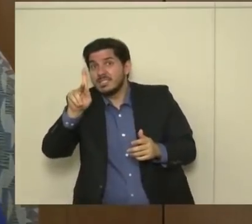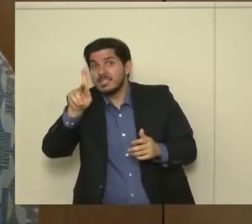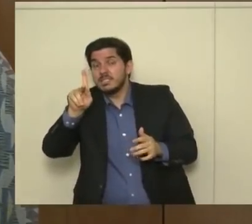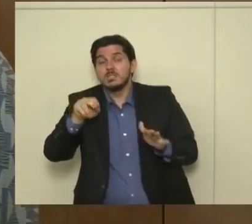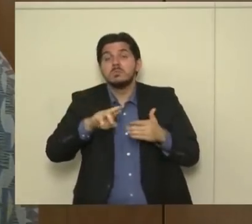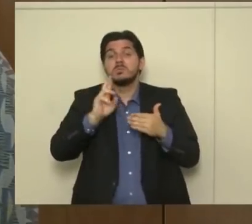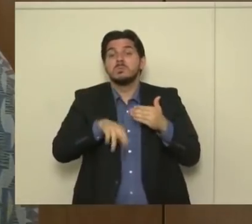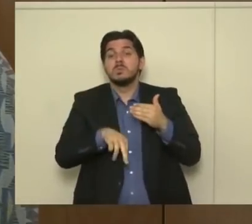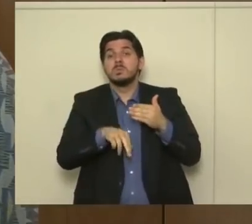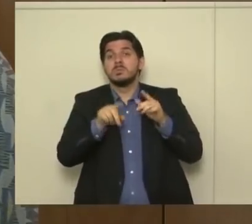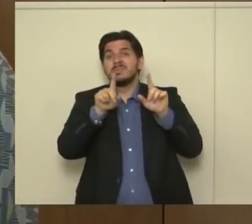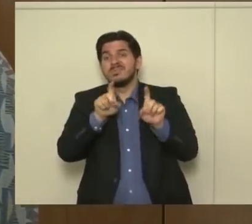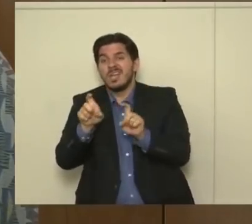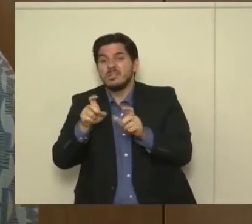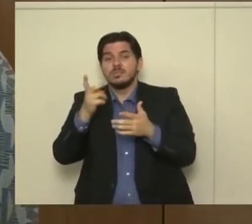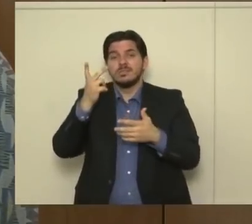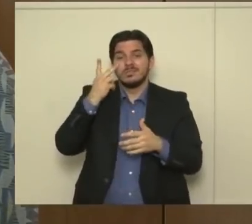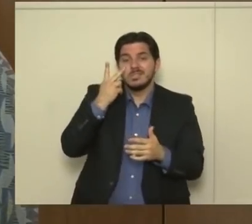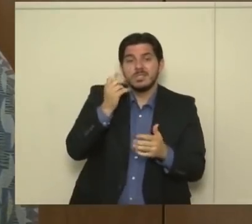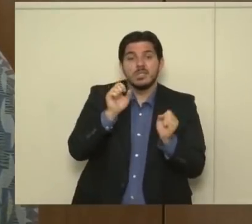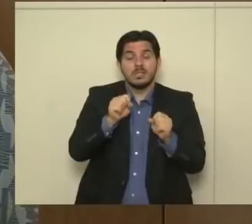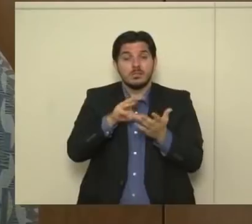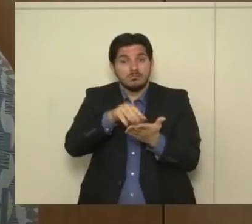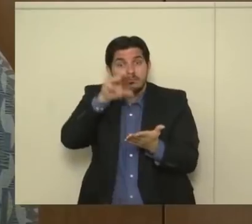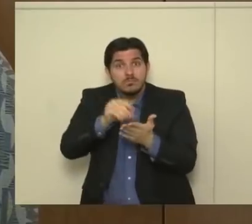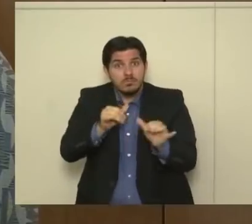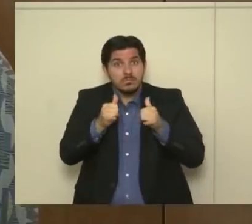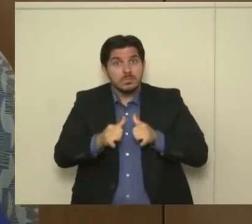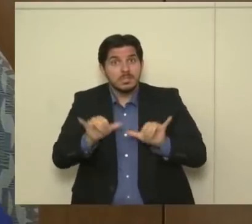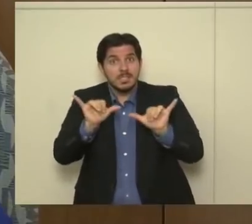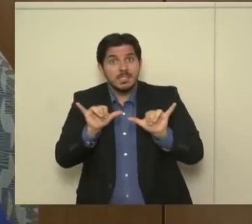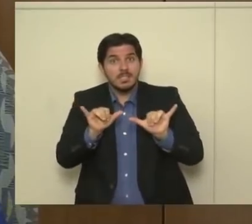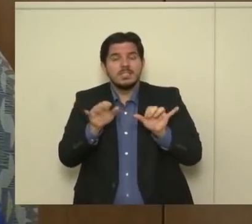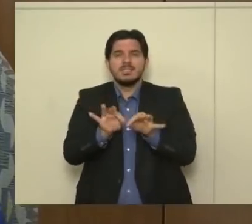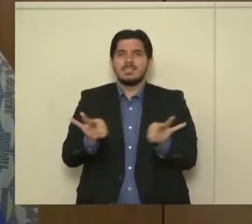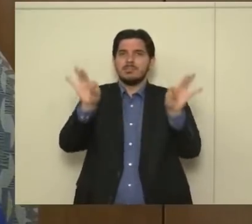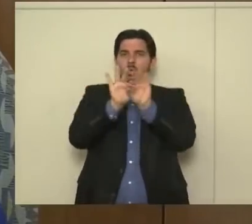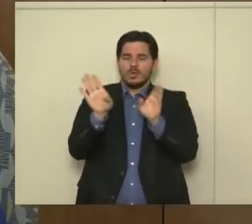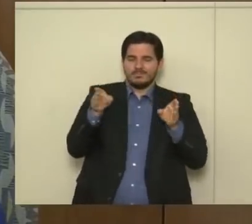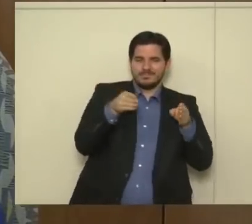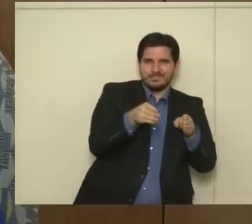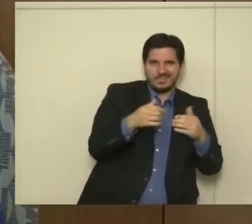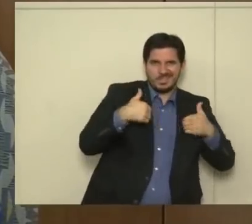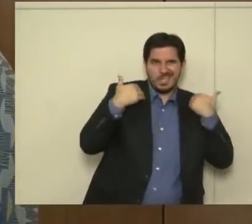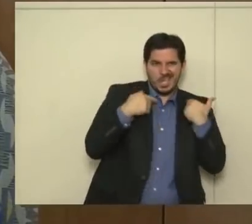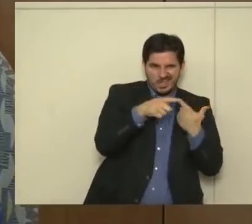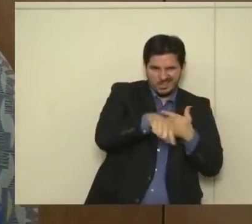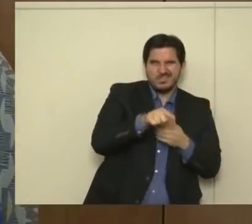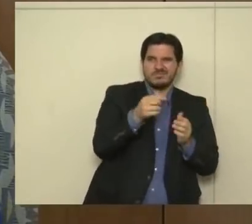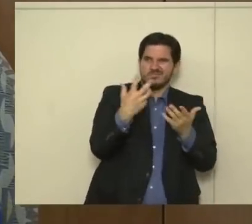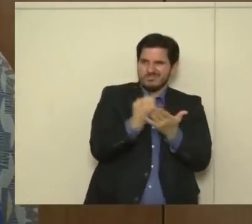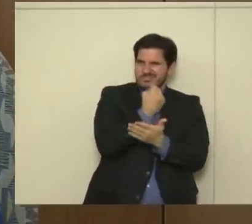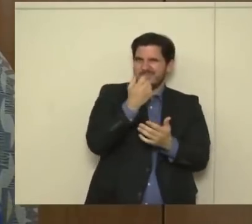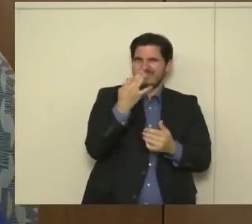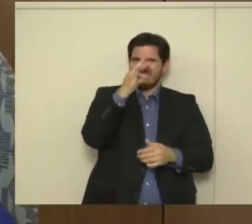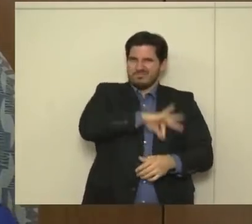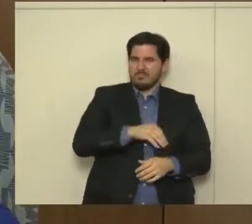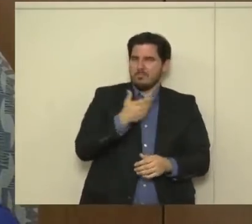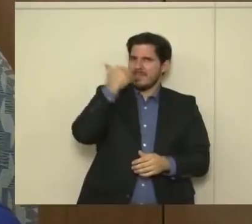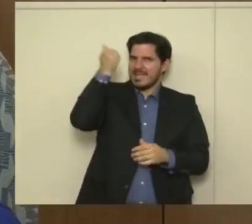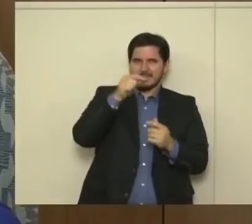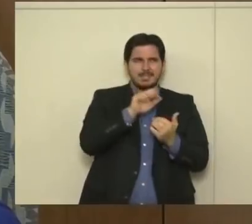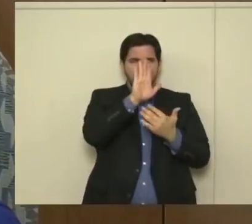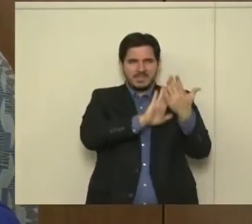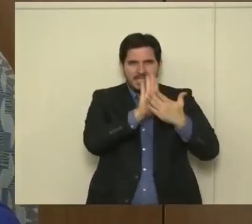more in-person experience, and it's a place for us to introduce risk slowly so that you're not doing